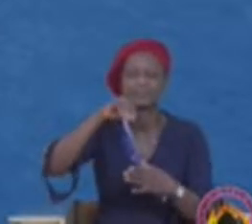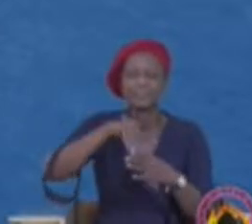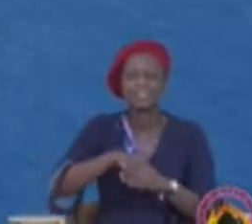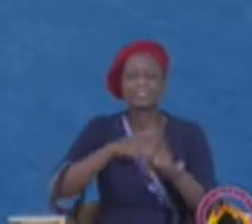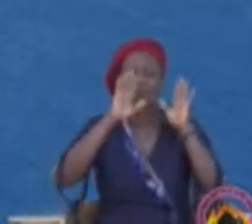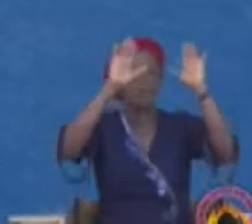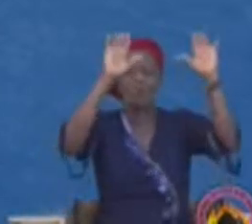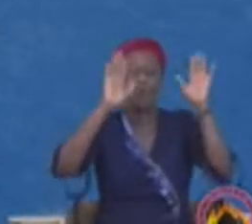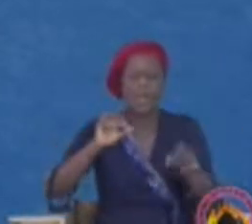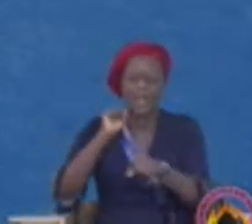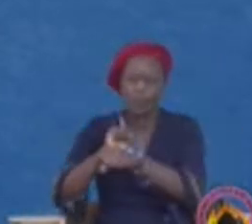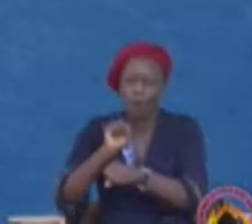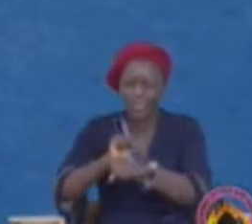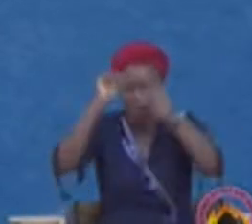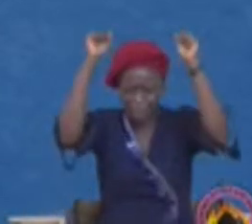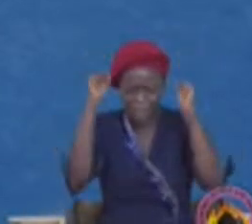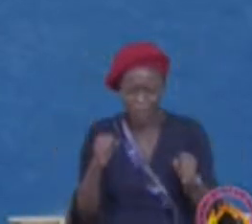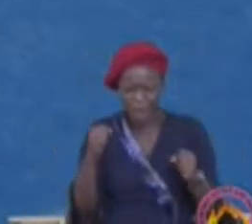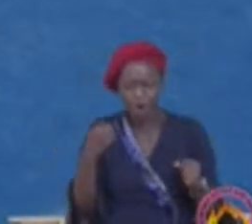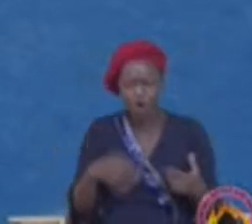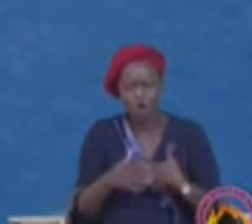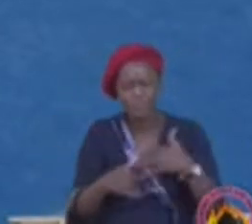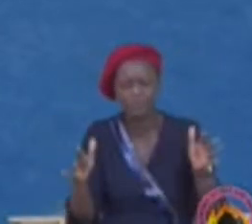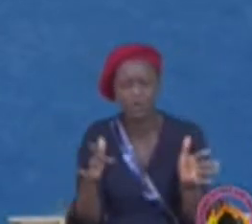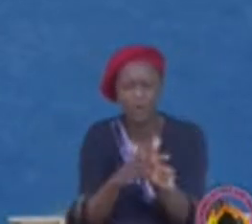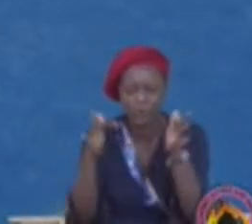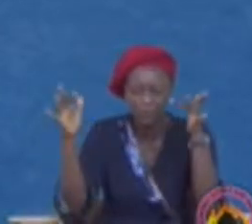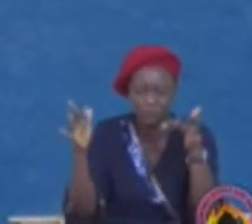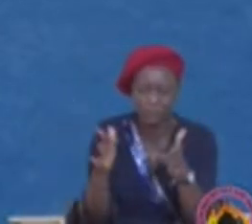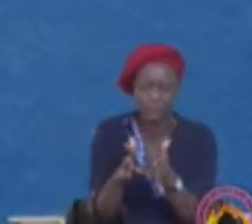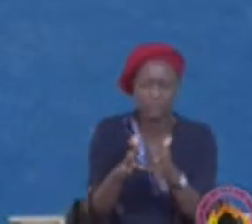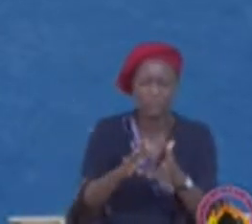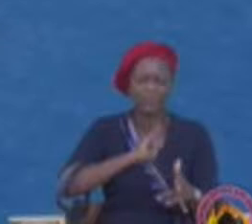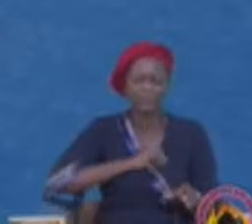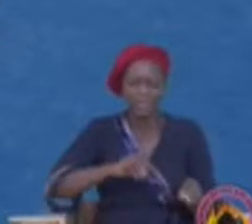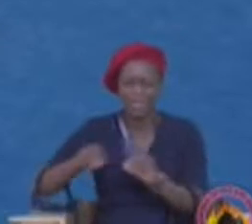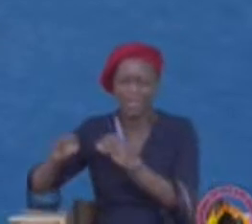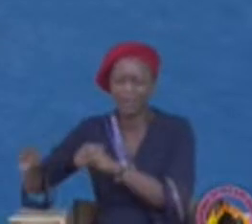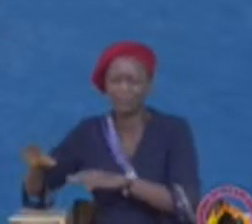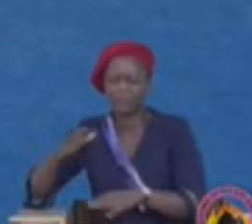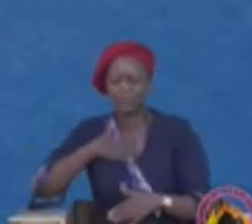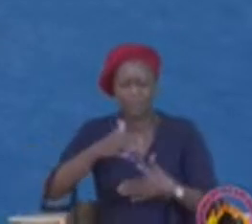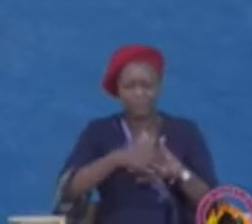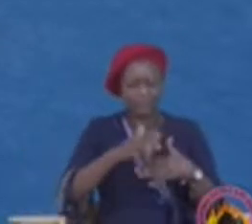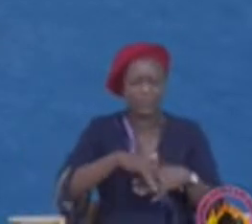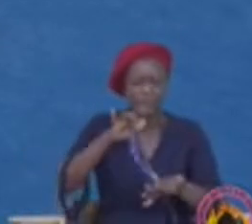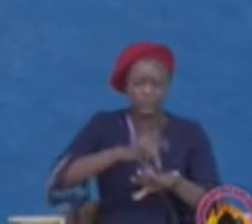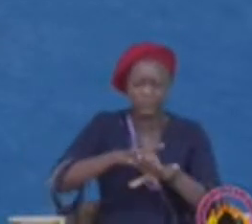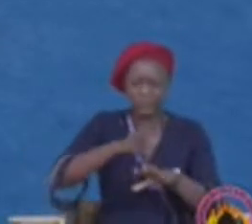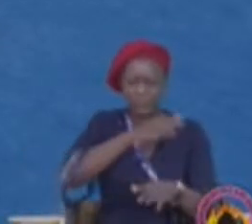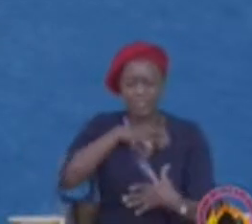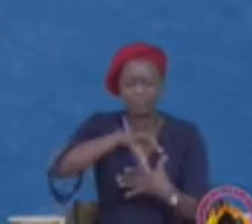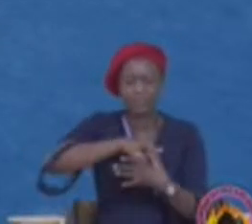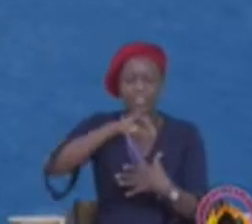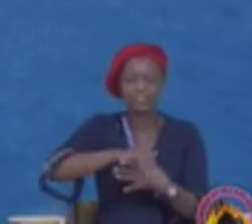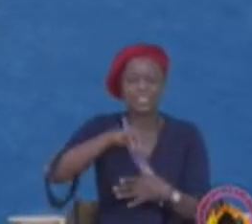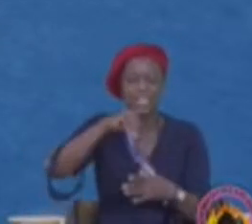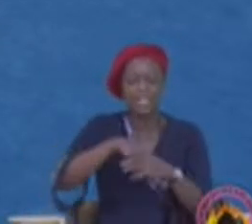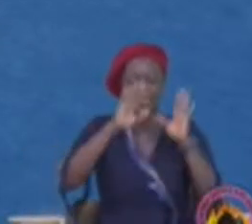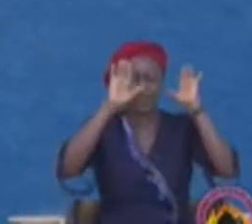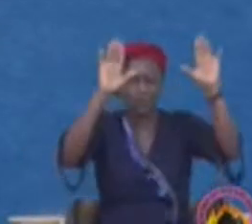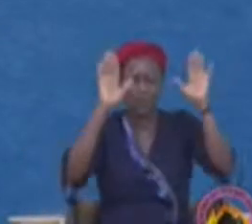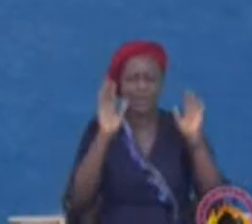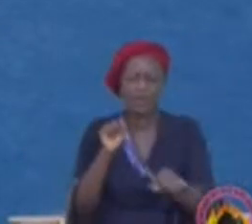the wonder-working power of the blood of Jesus. I soak my blood, bones and flesh in the